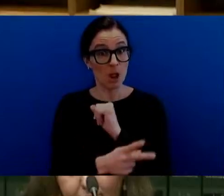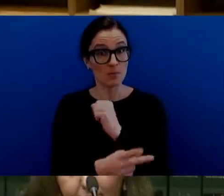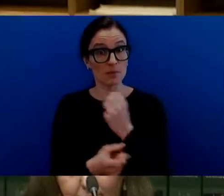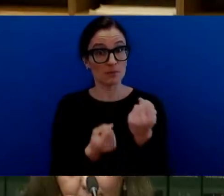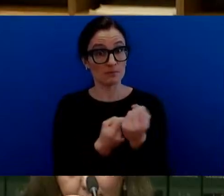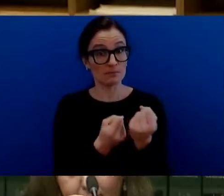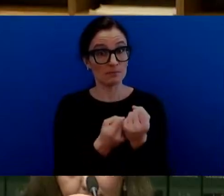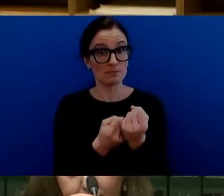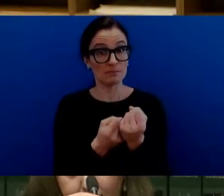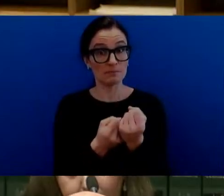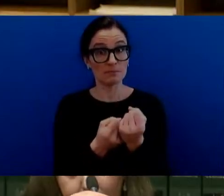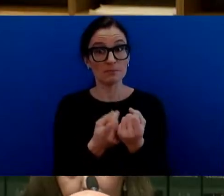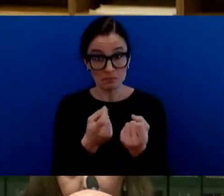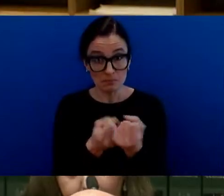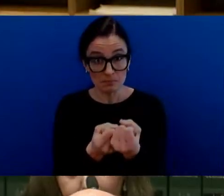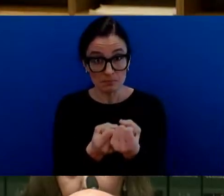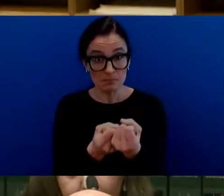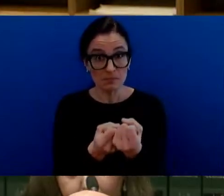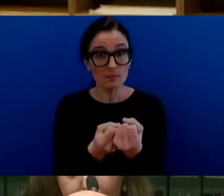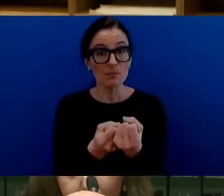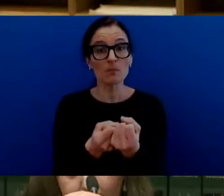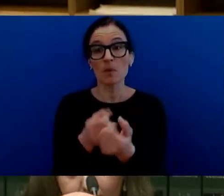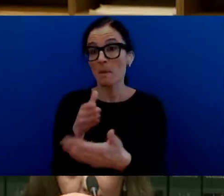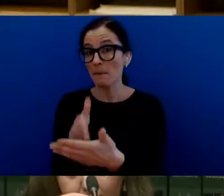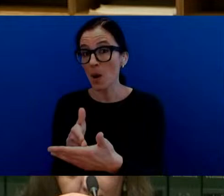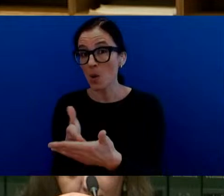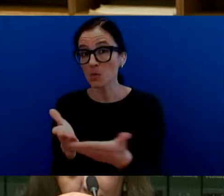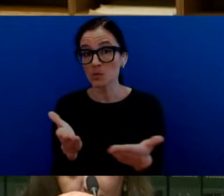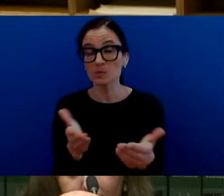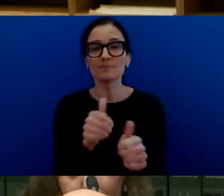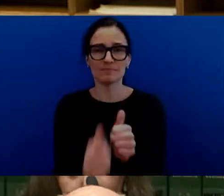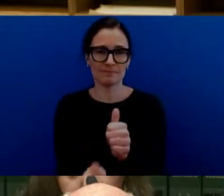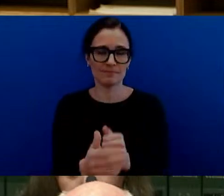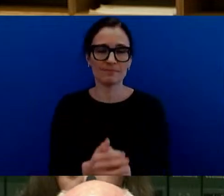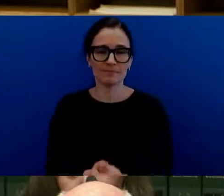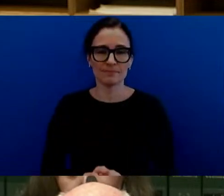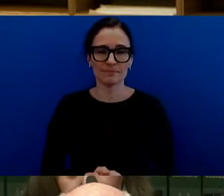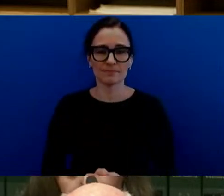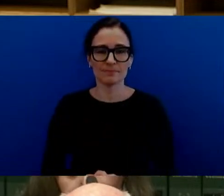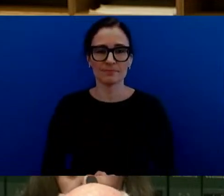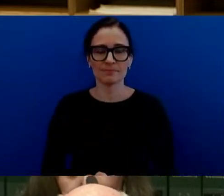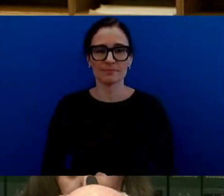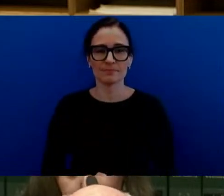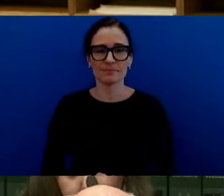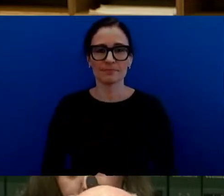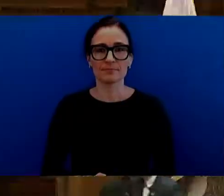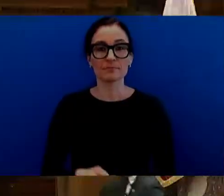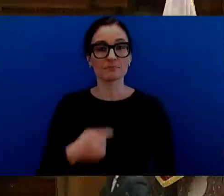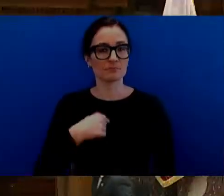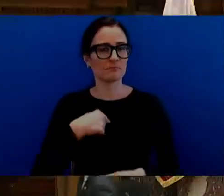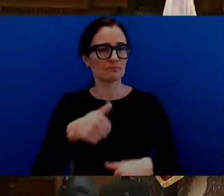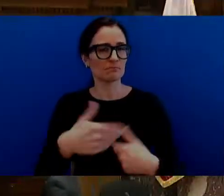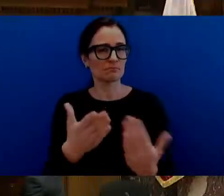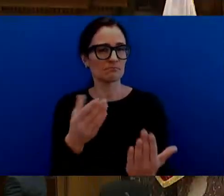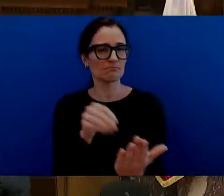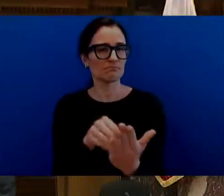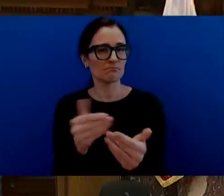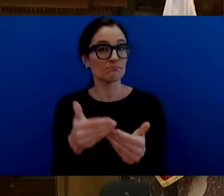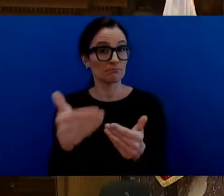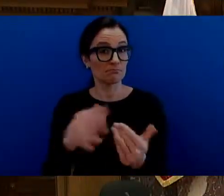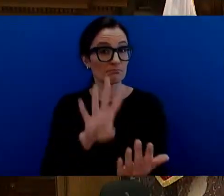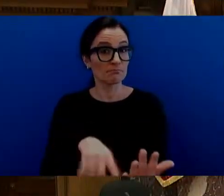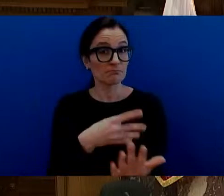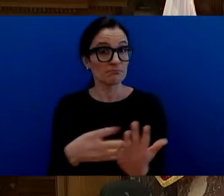Honourable Speaker, I move that the bill be placed on the orders of the day for the second reading at the next sitting of the House after today. You have heard the motion. All those in favor